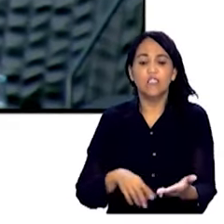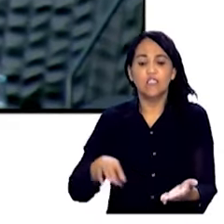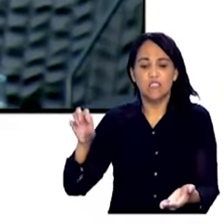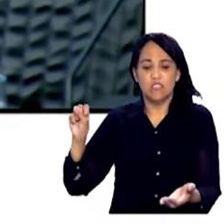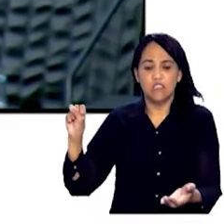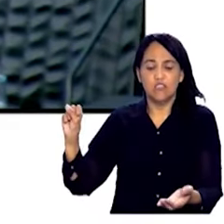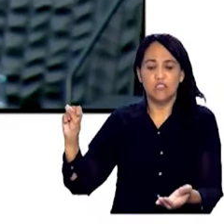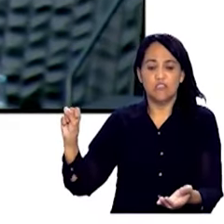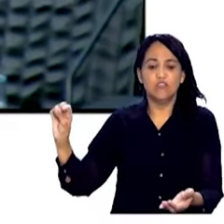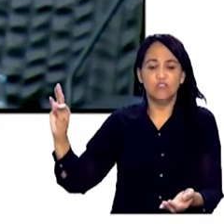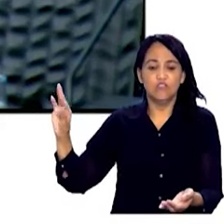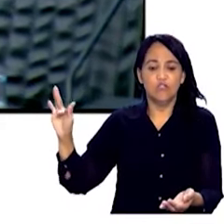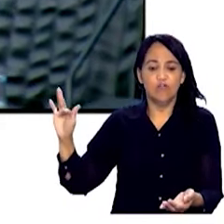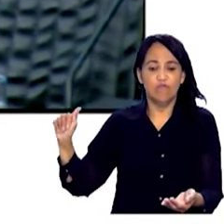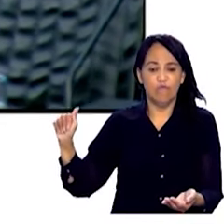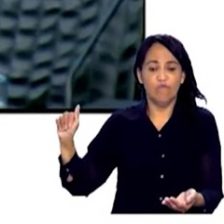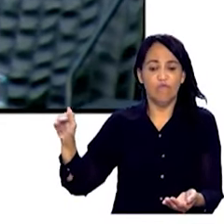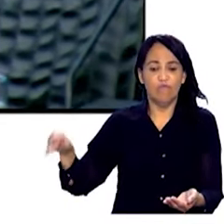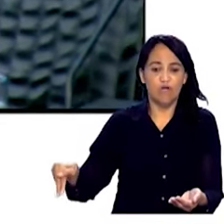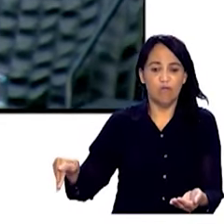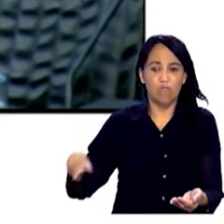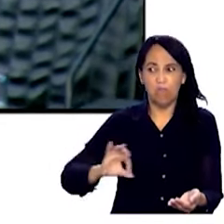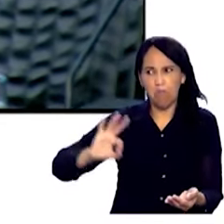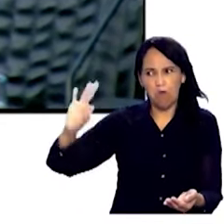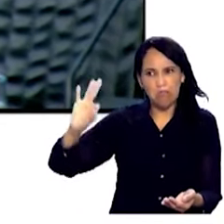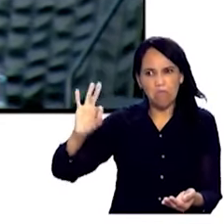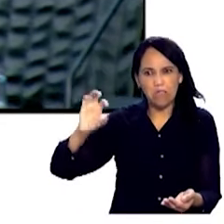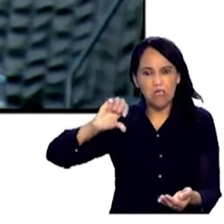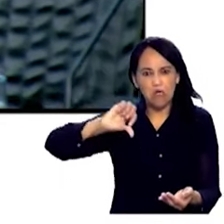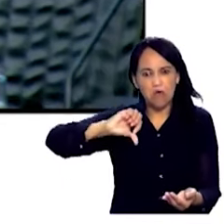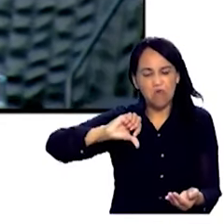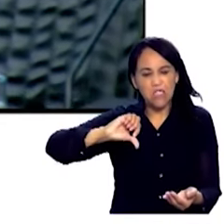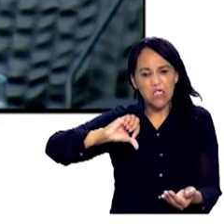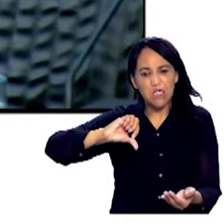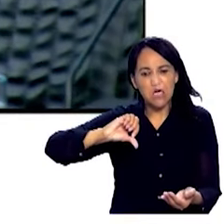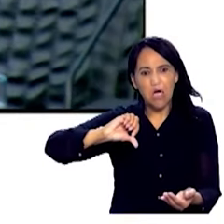margins 96 87